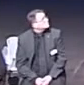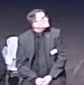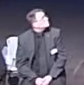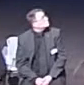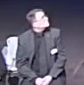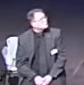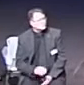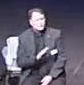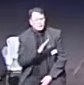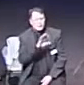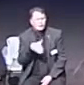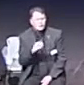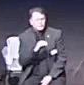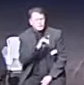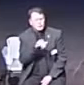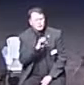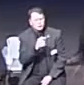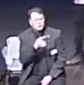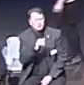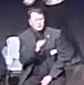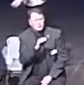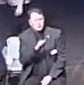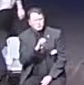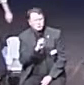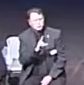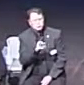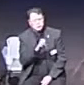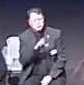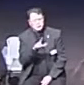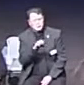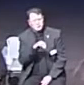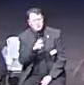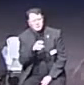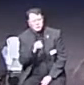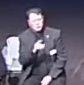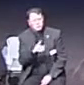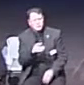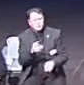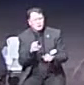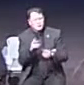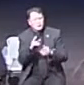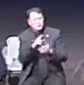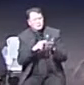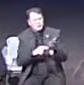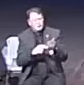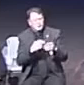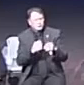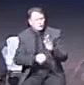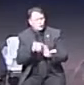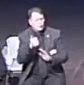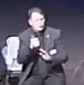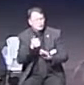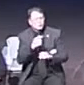Hello everyone, my name is Josette Buschel-Mingo and I'm the artistic director for Riksdjärten's Tustjärten,